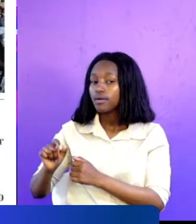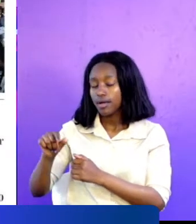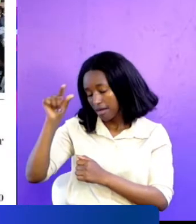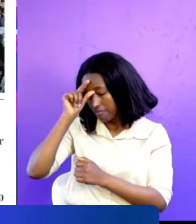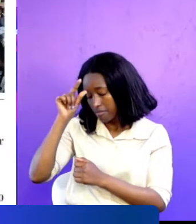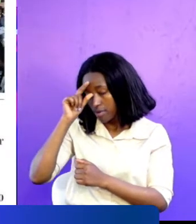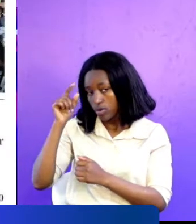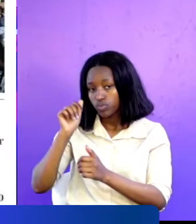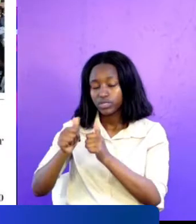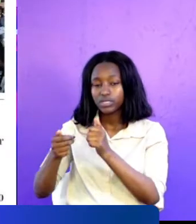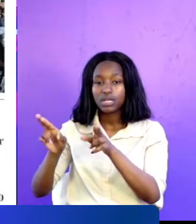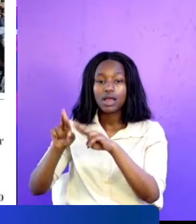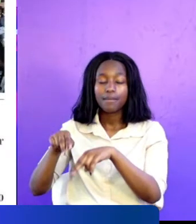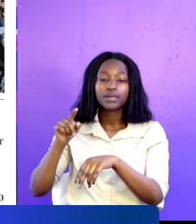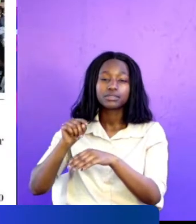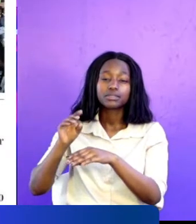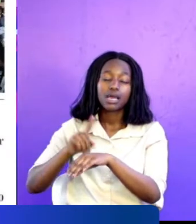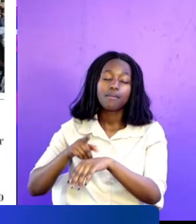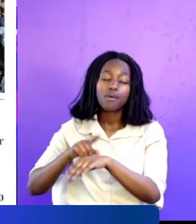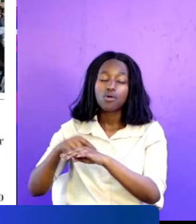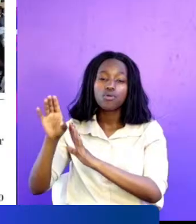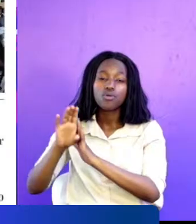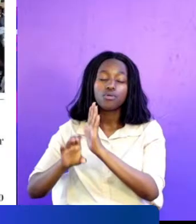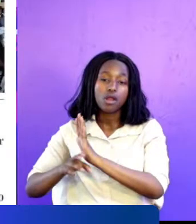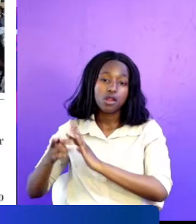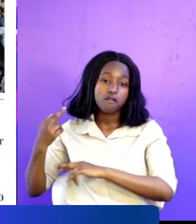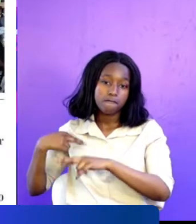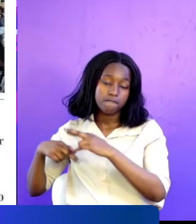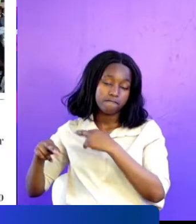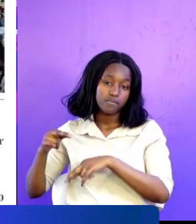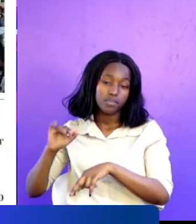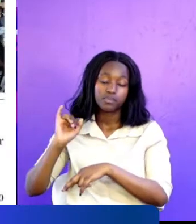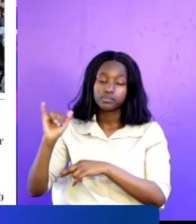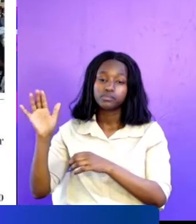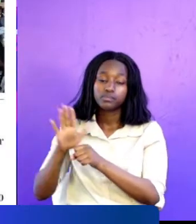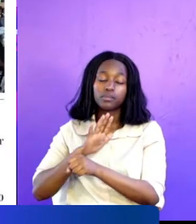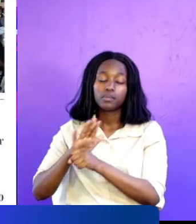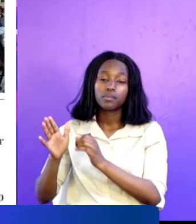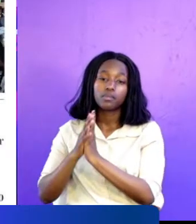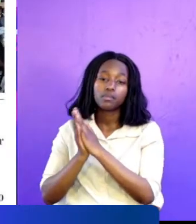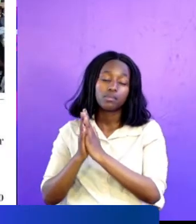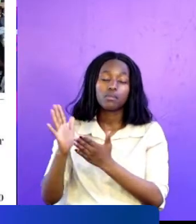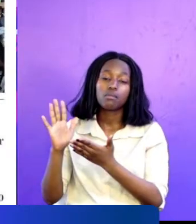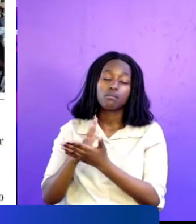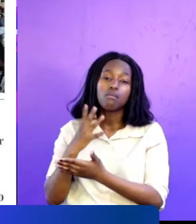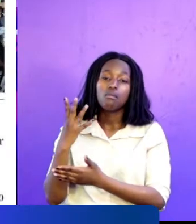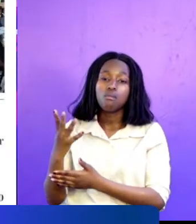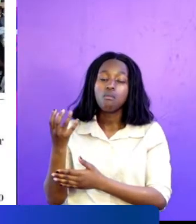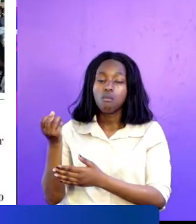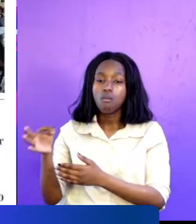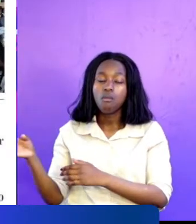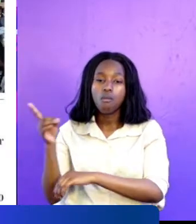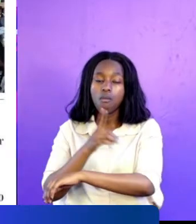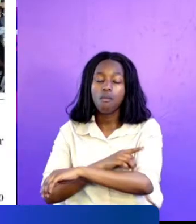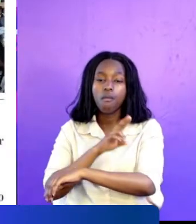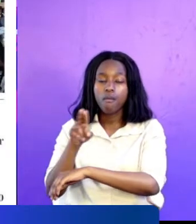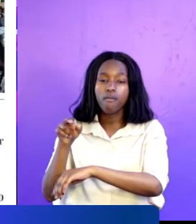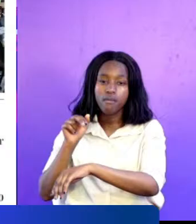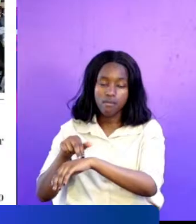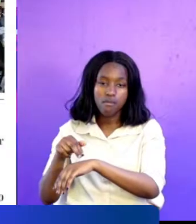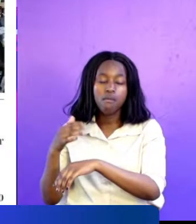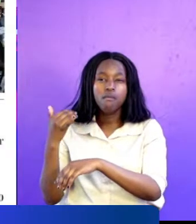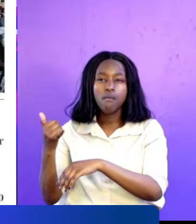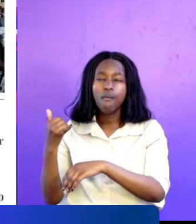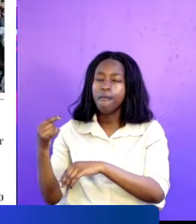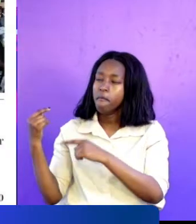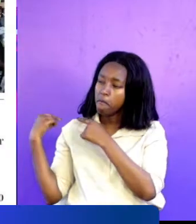high-stakes constitutional reviews and talks. That is a story that you'll find on page 4 of the Daily Nation. You've always